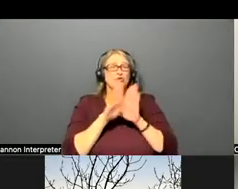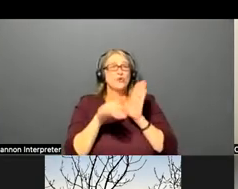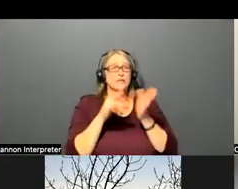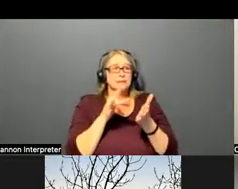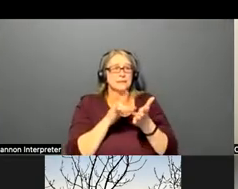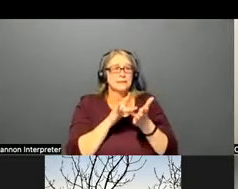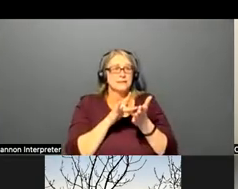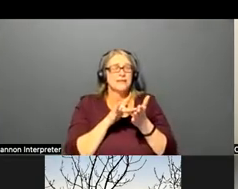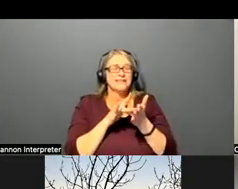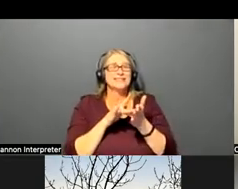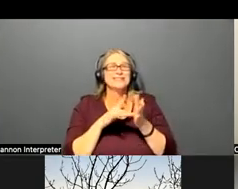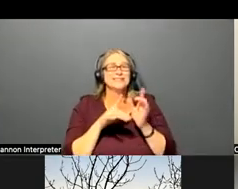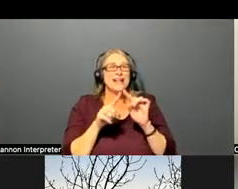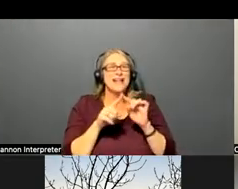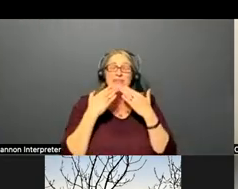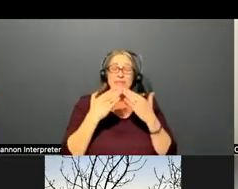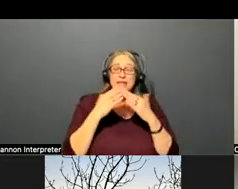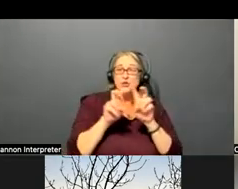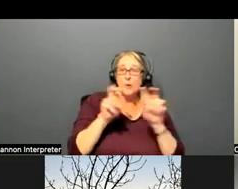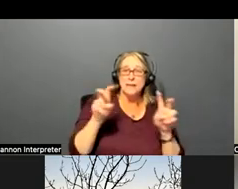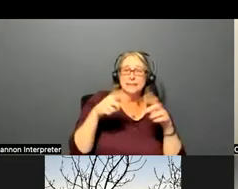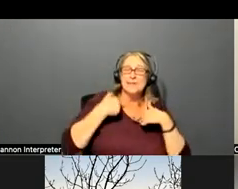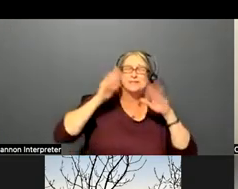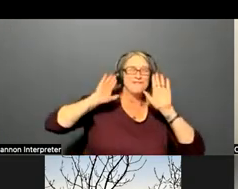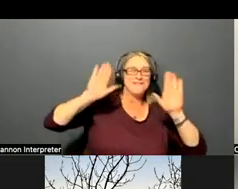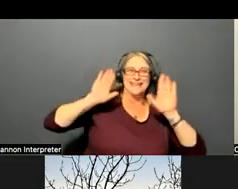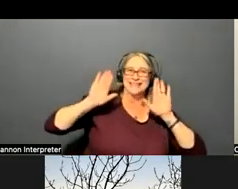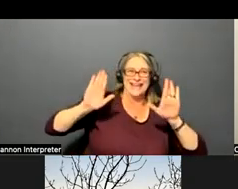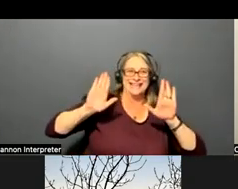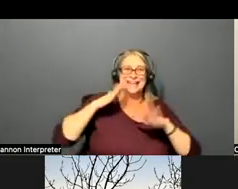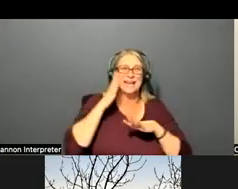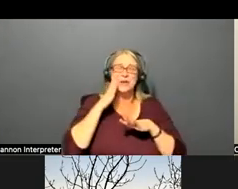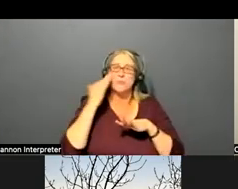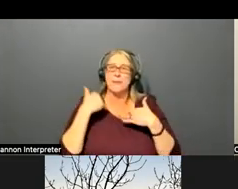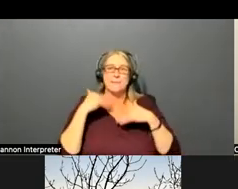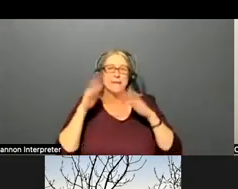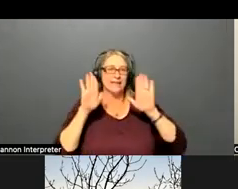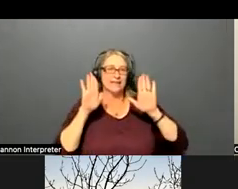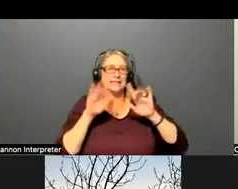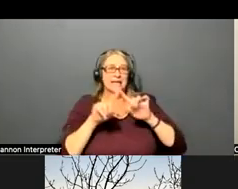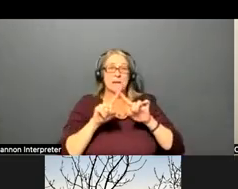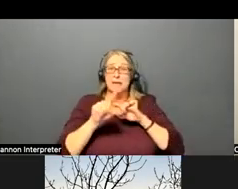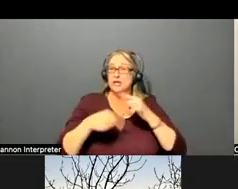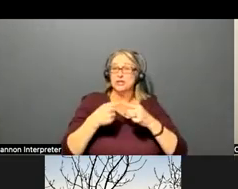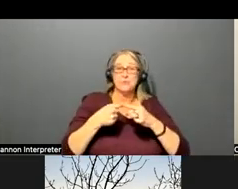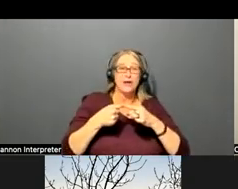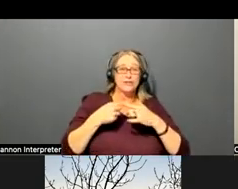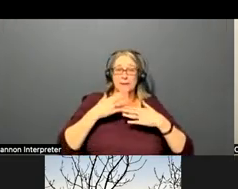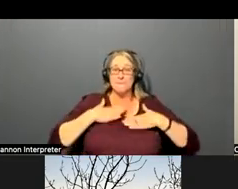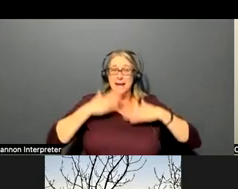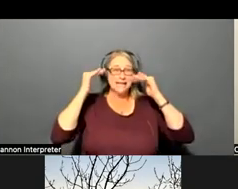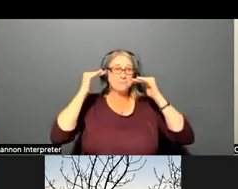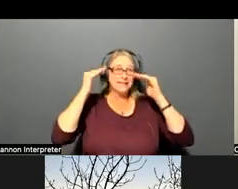Intersectionality. Thank you so much to our panelists. That was fantastic. I knew it would be, but you all just even surpassed those high expectations.